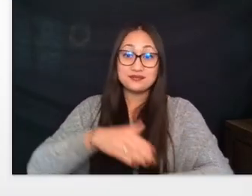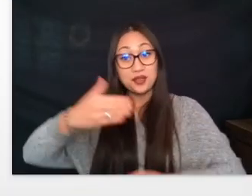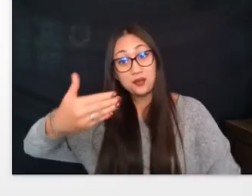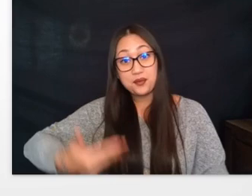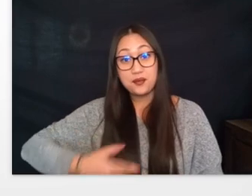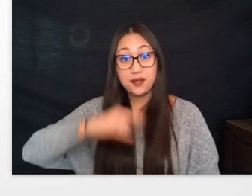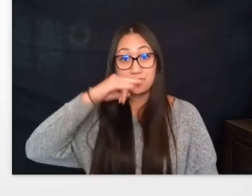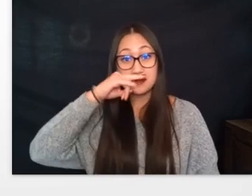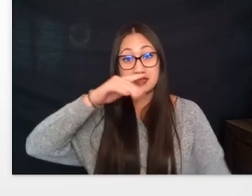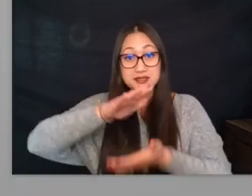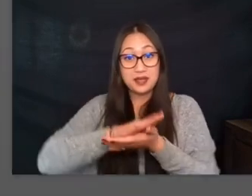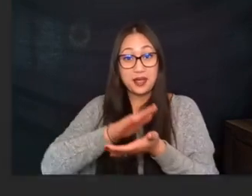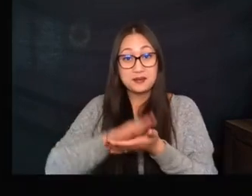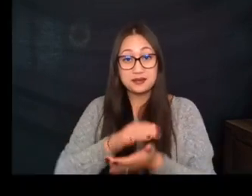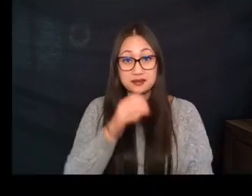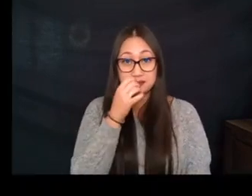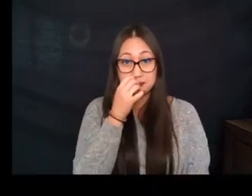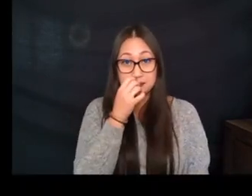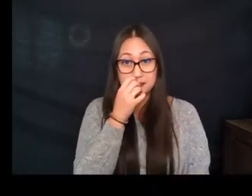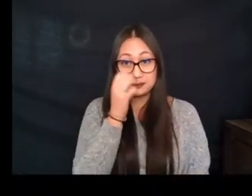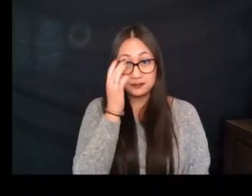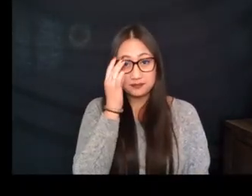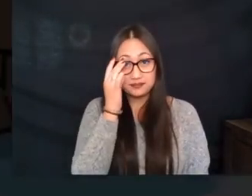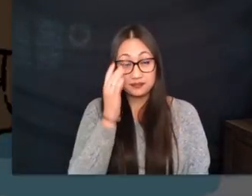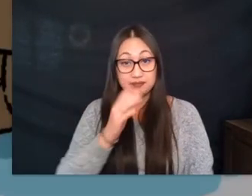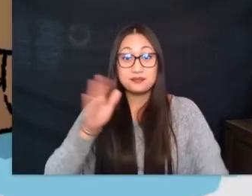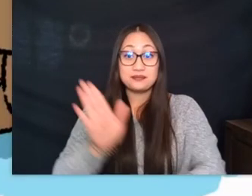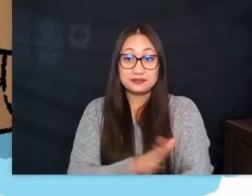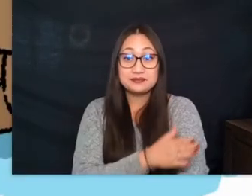Welcome to Kids Academy.